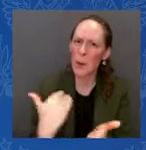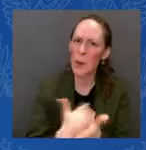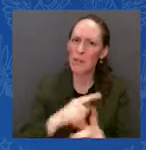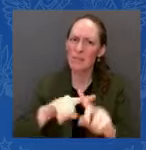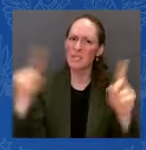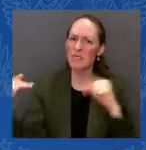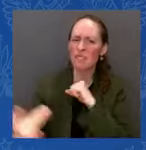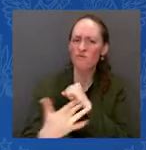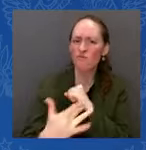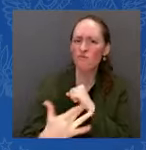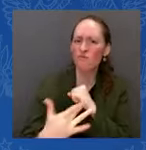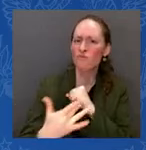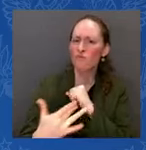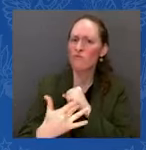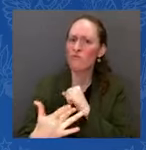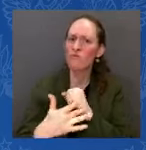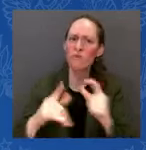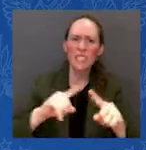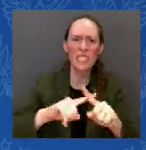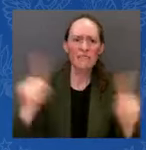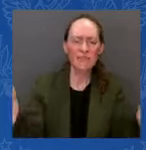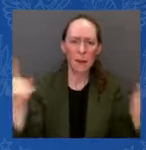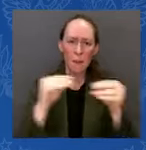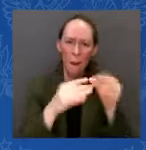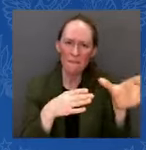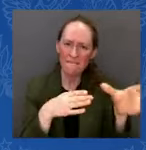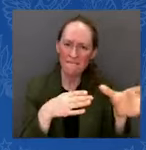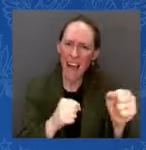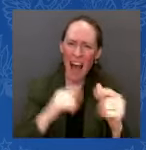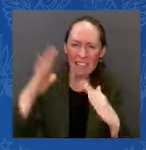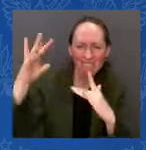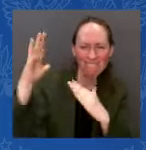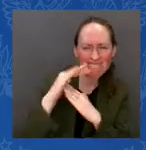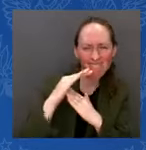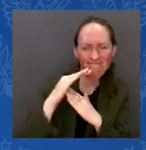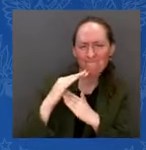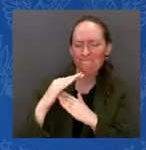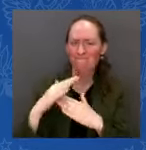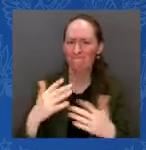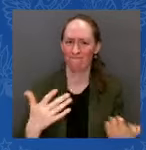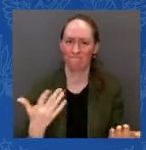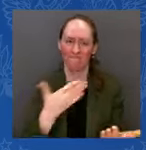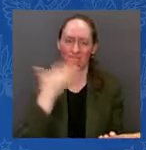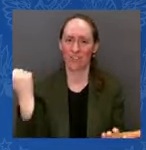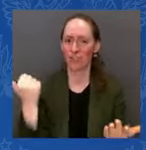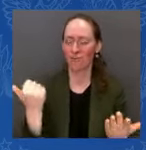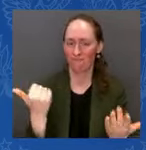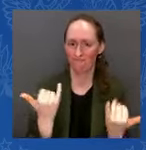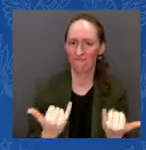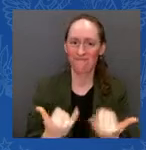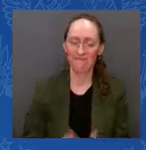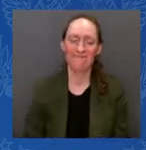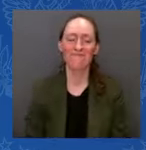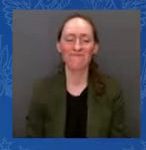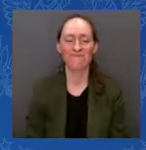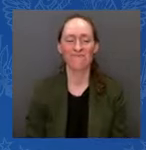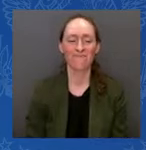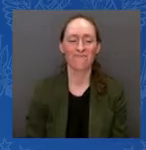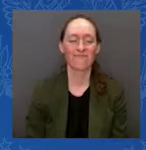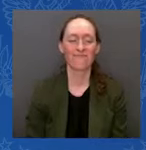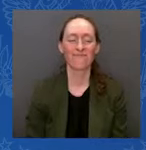approval of Congress, beginning in the early 2030s, the United States will sell 3 Virginia-class submarines to